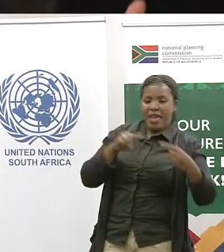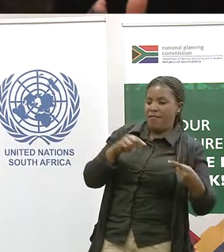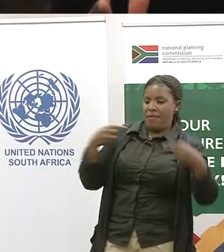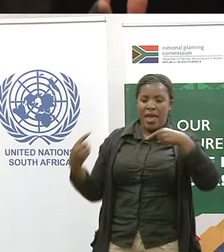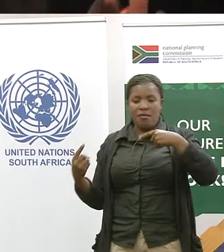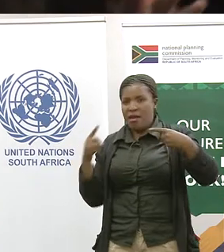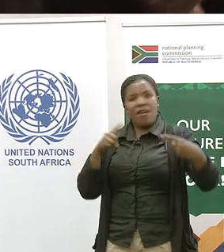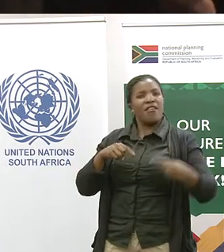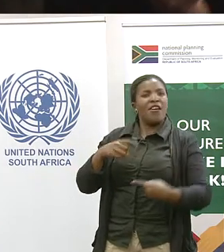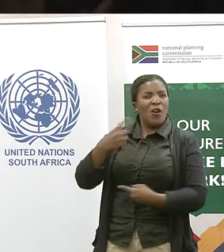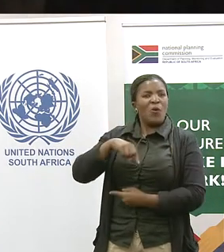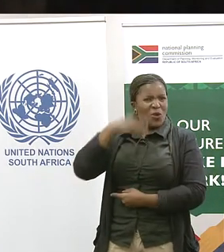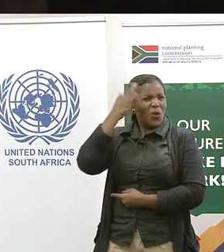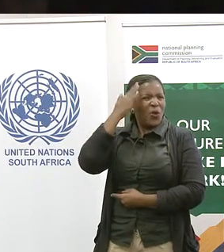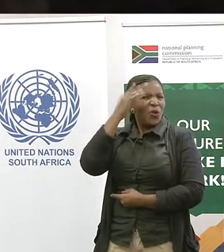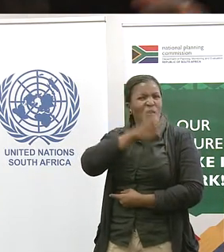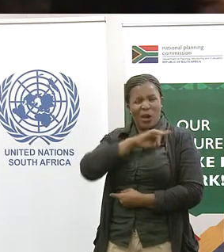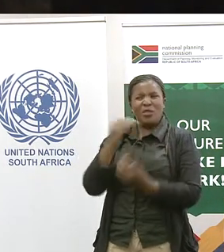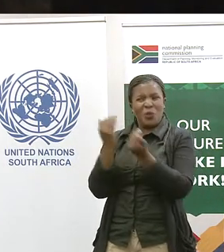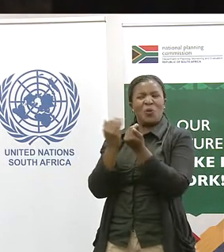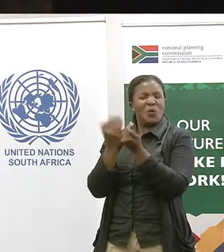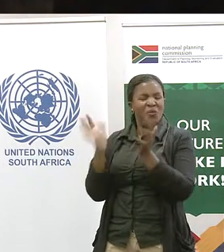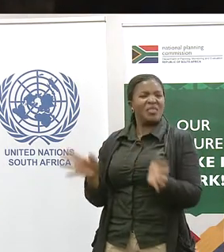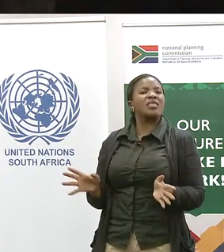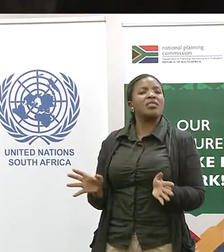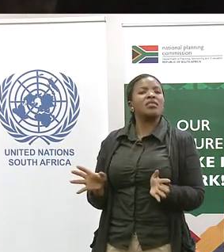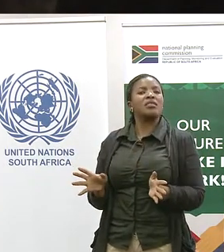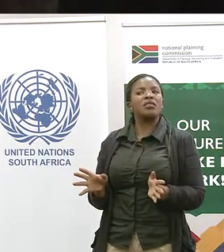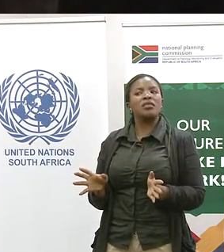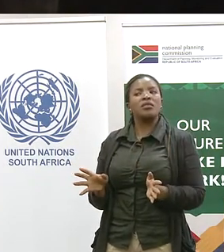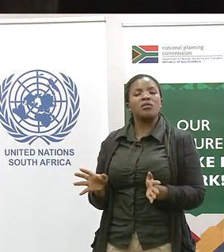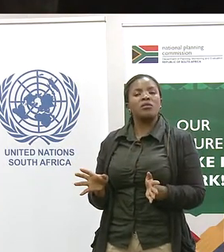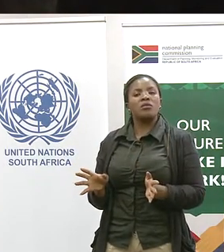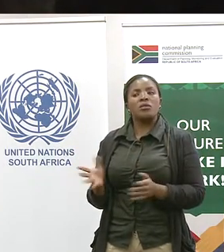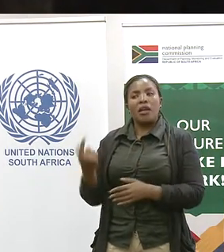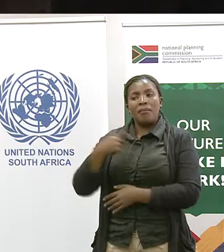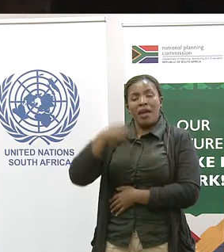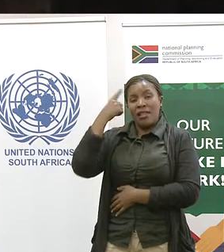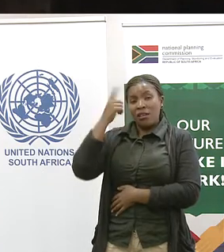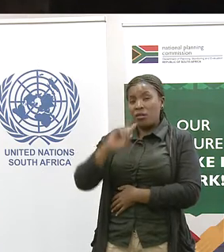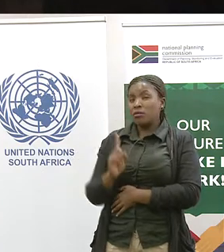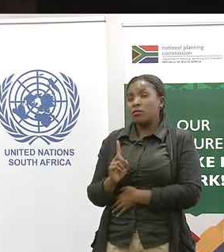what's wrong. We went to school. I think if we can